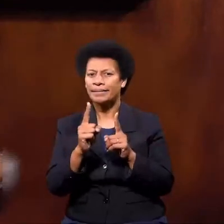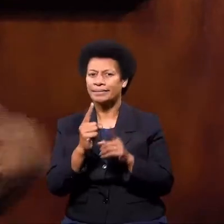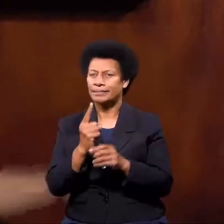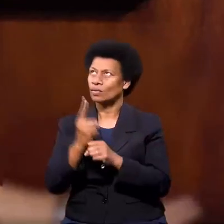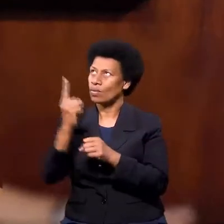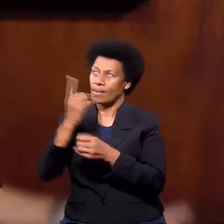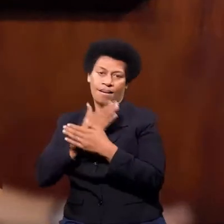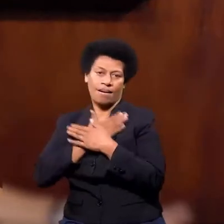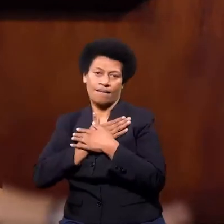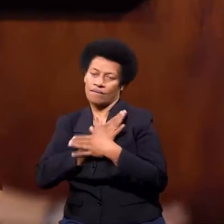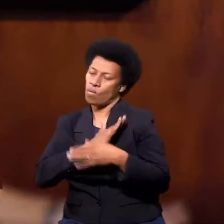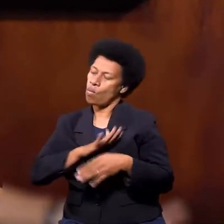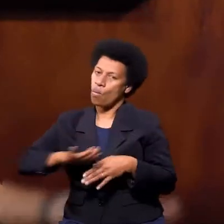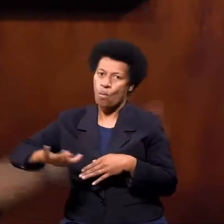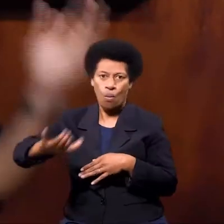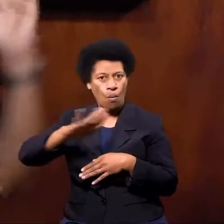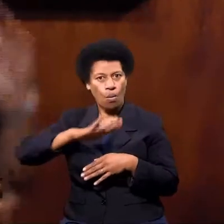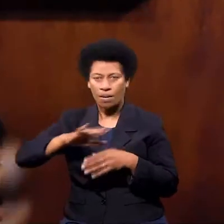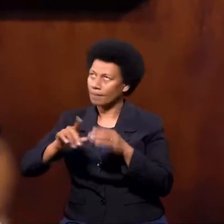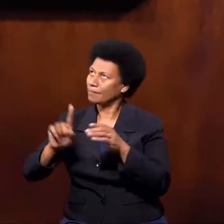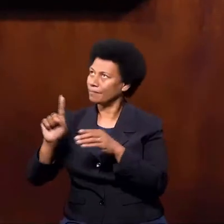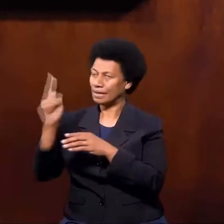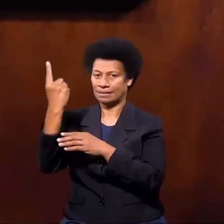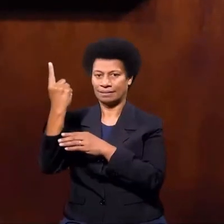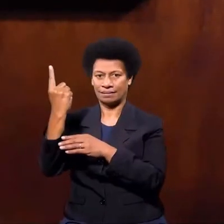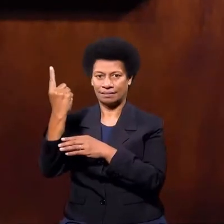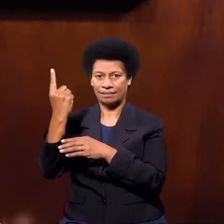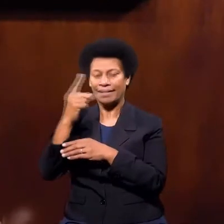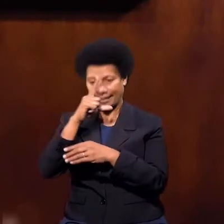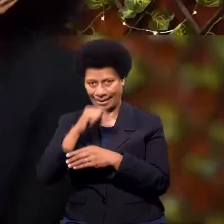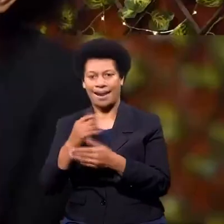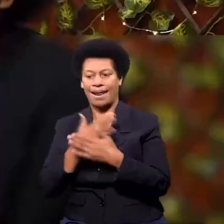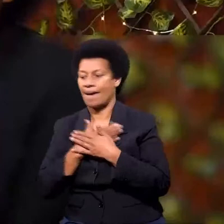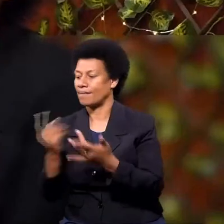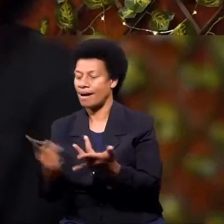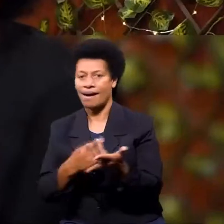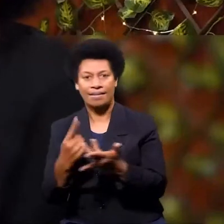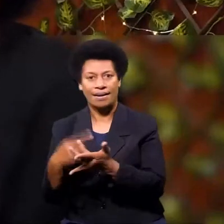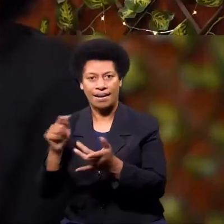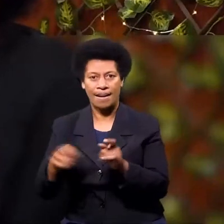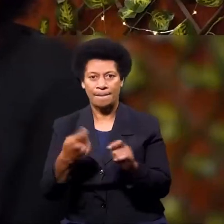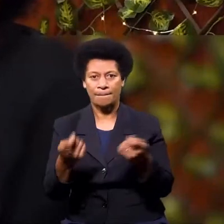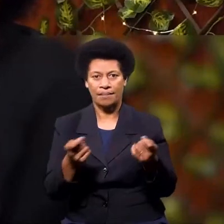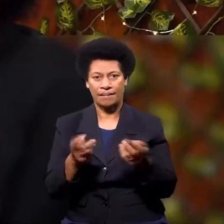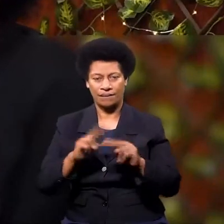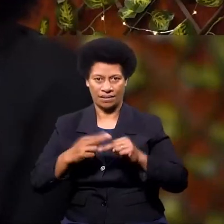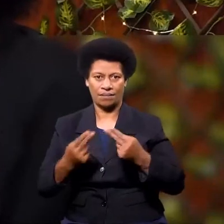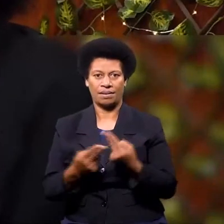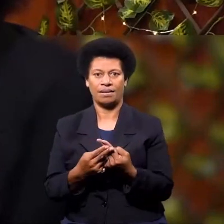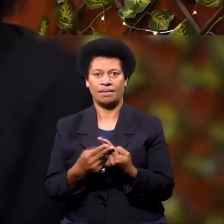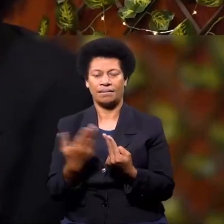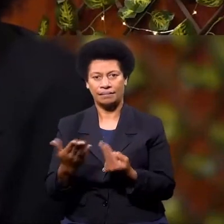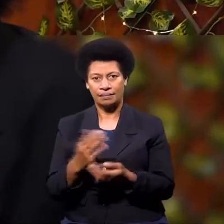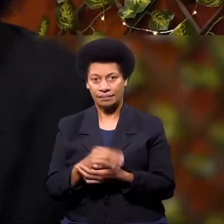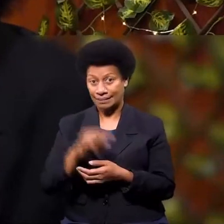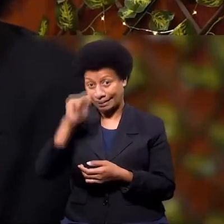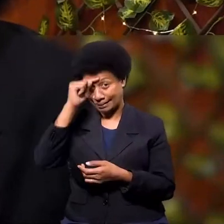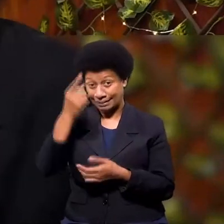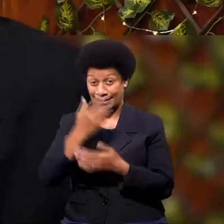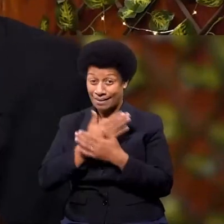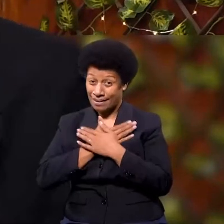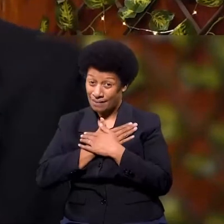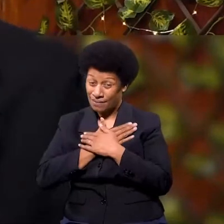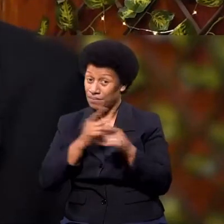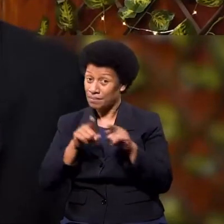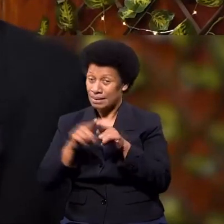be. Let everybody else be a liar. Mm-hmm. Let God alone be the truth. Amen. To our viewers at home, to understand love, you